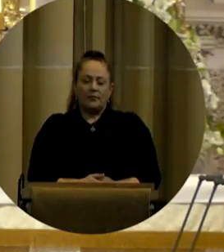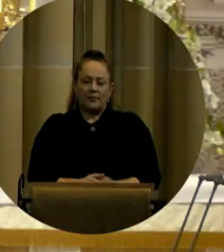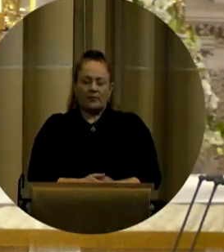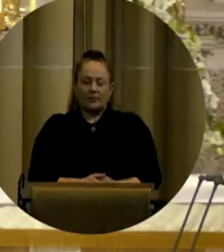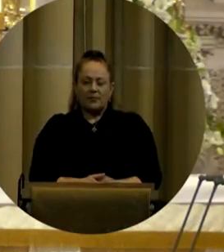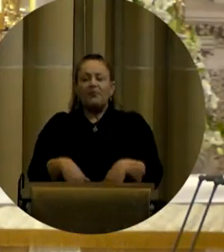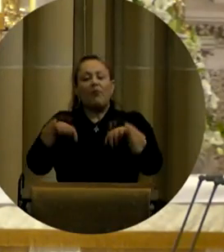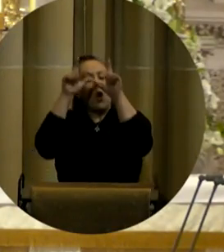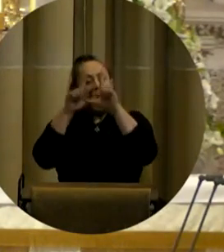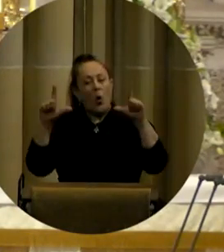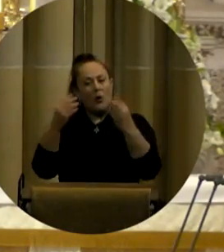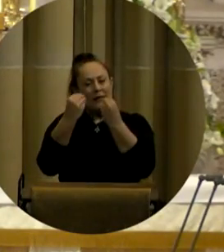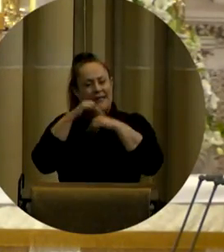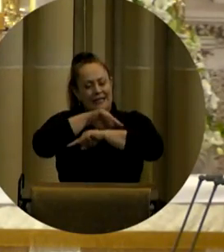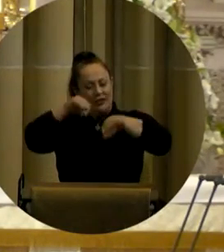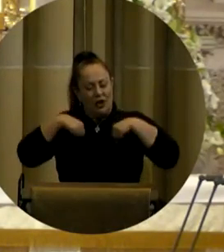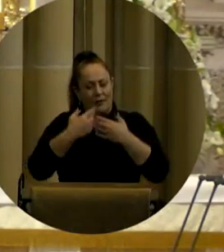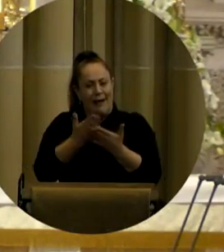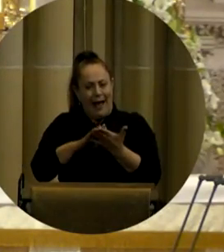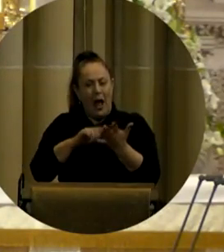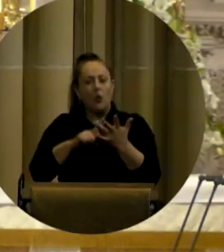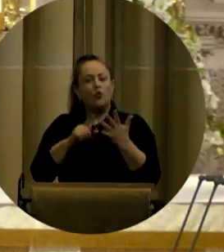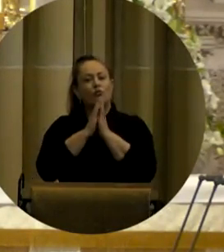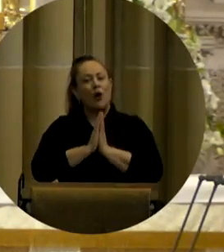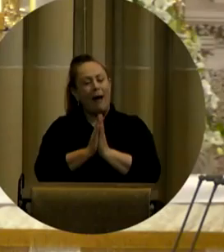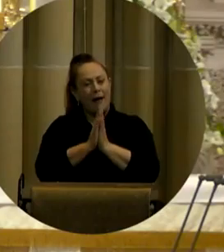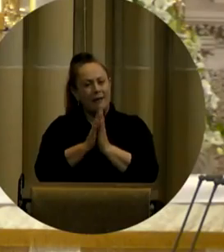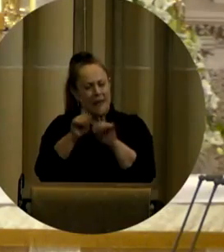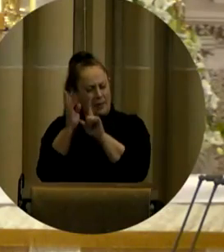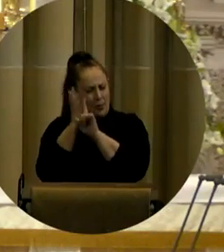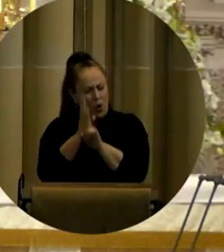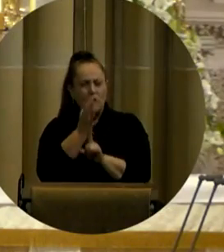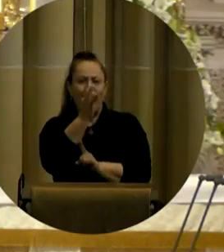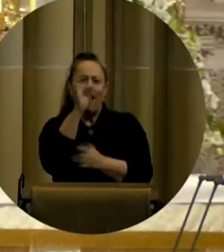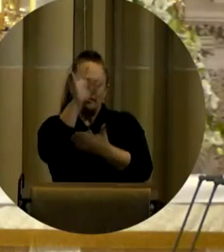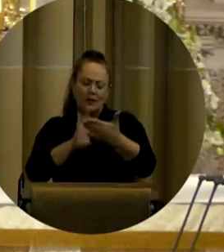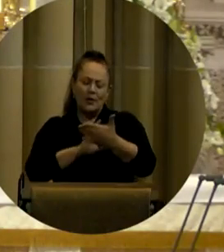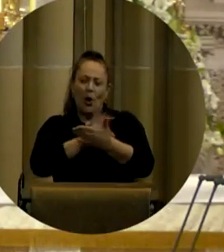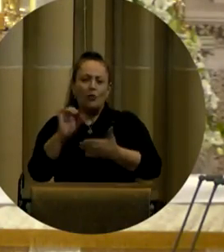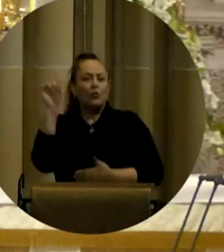Lord, teach us how to pray, the apostles ask in the gospel today.